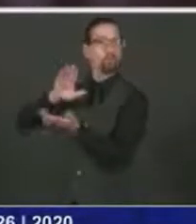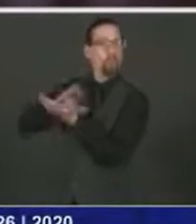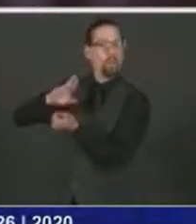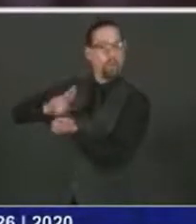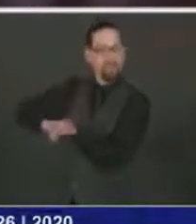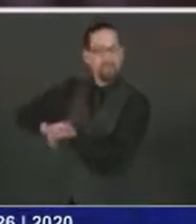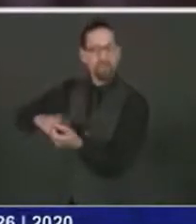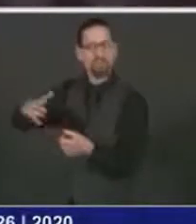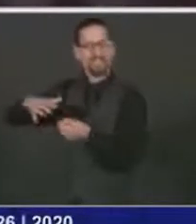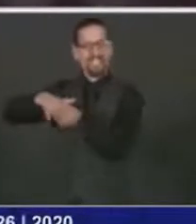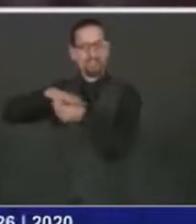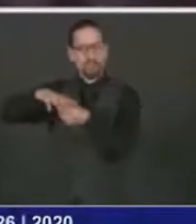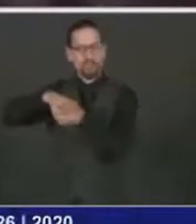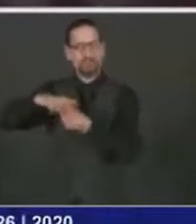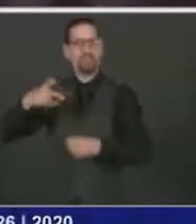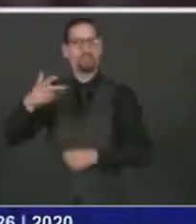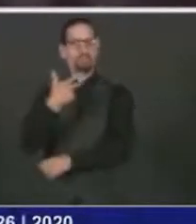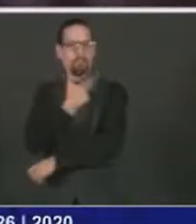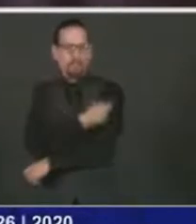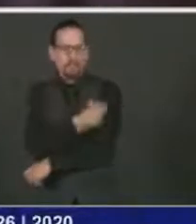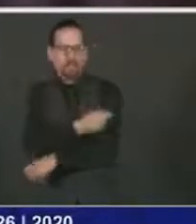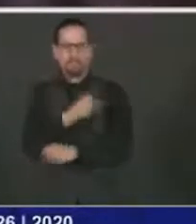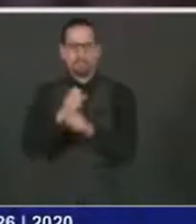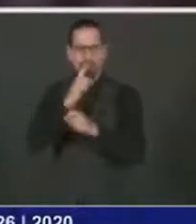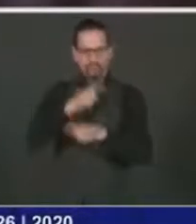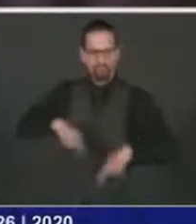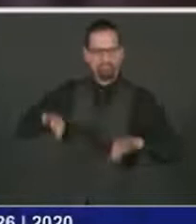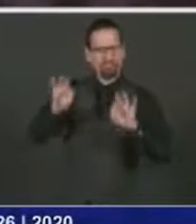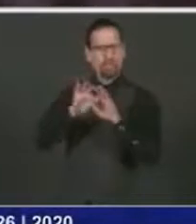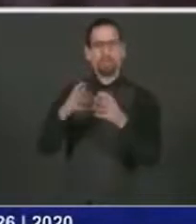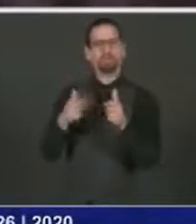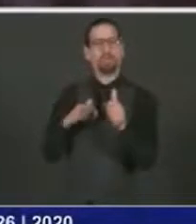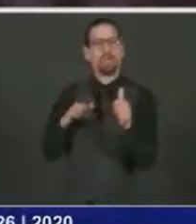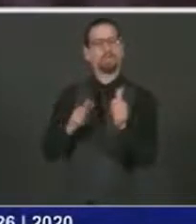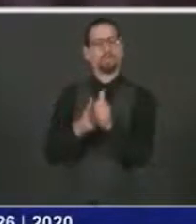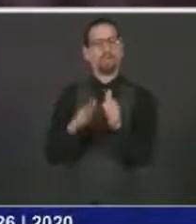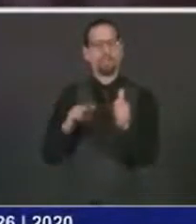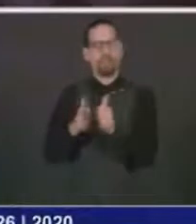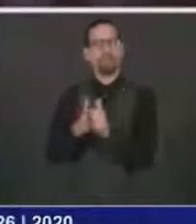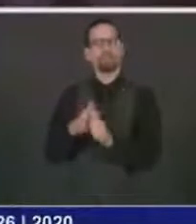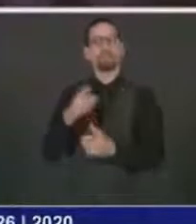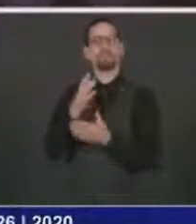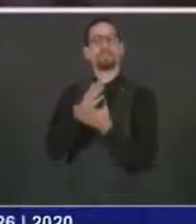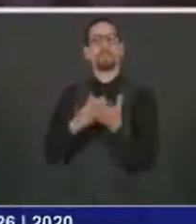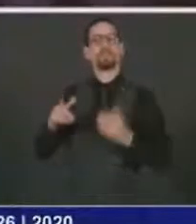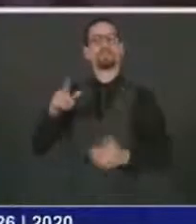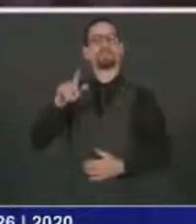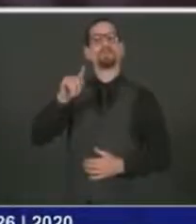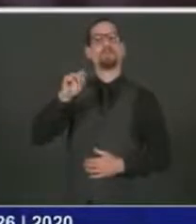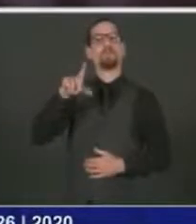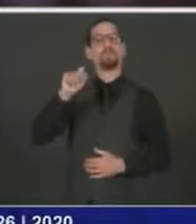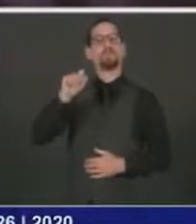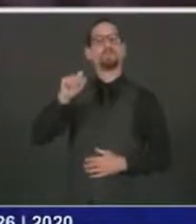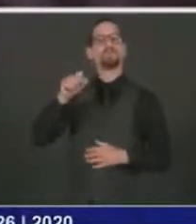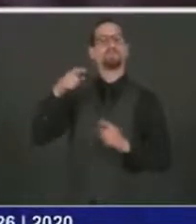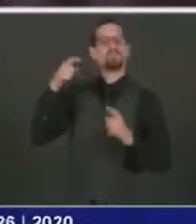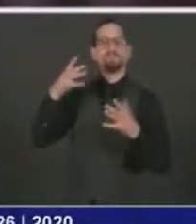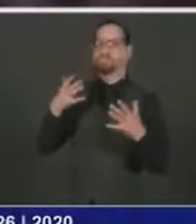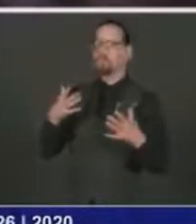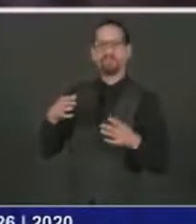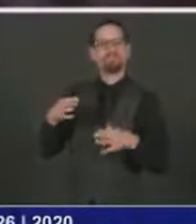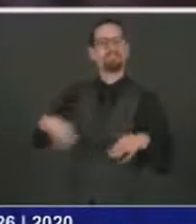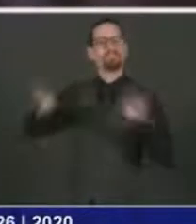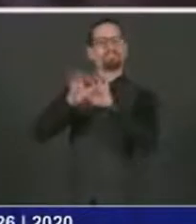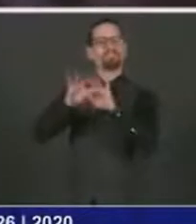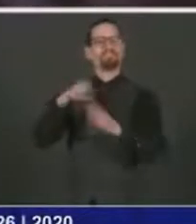your vaccines up to date is an important component. It's a tool that has been valuable in helping to ensure that